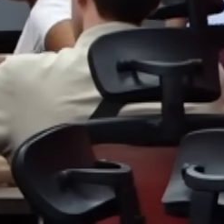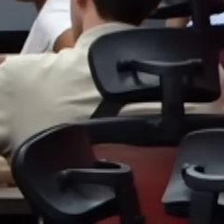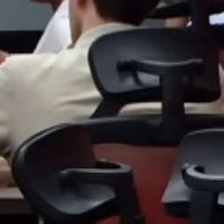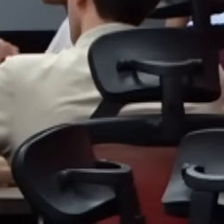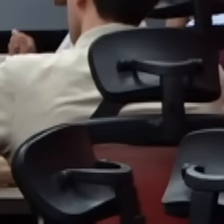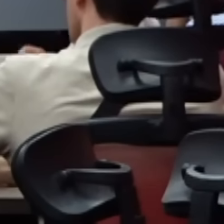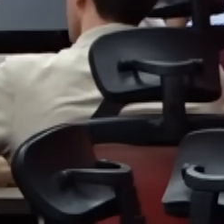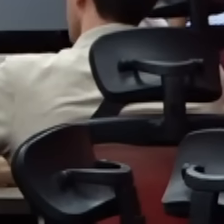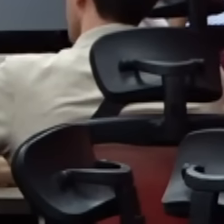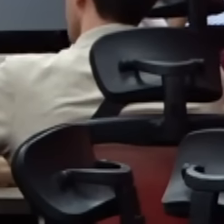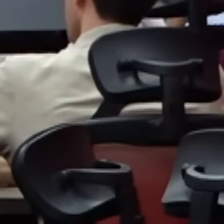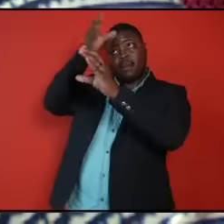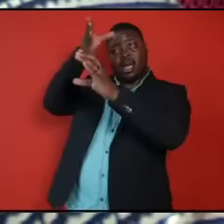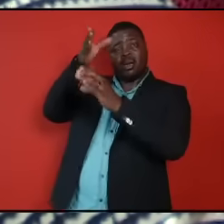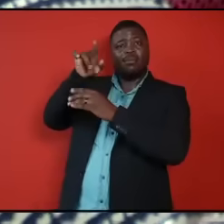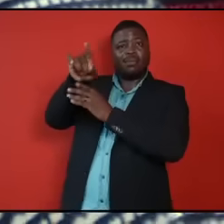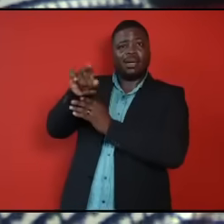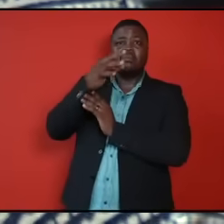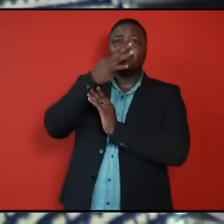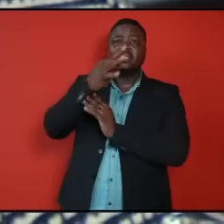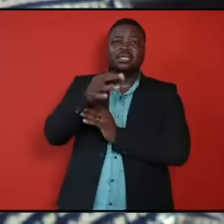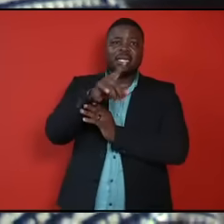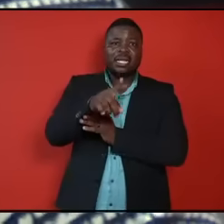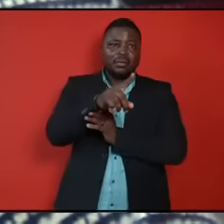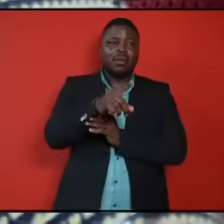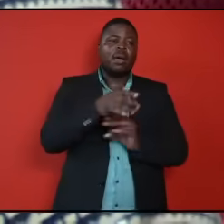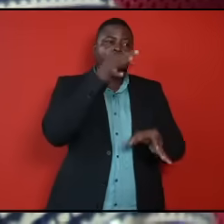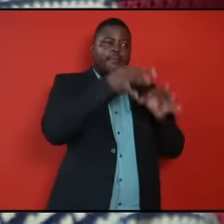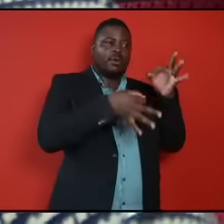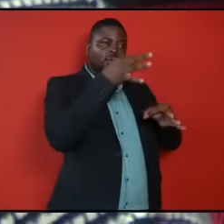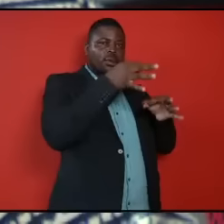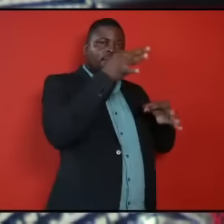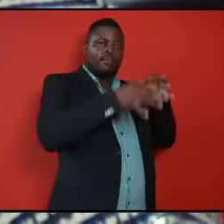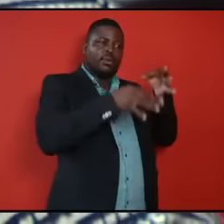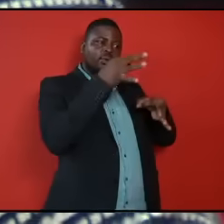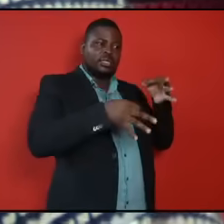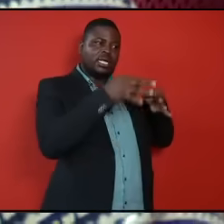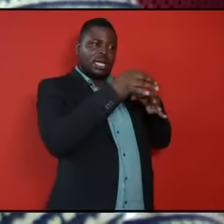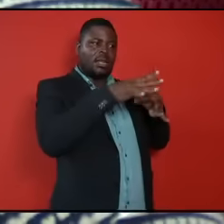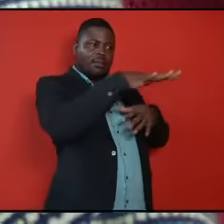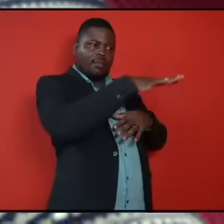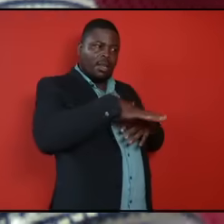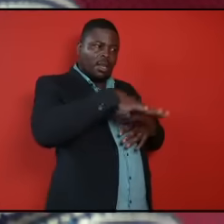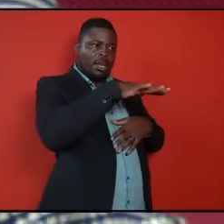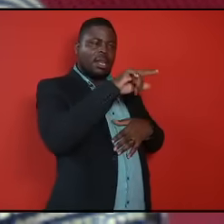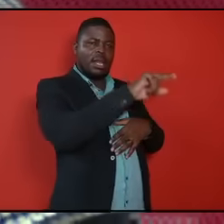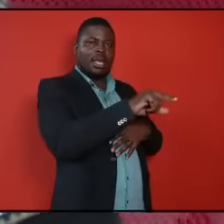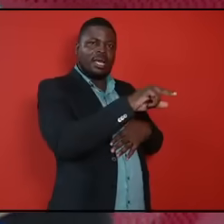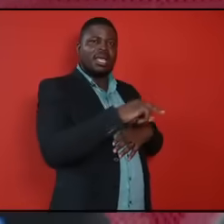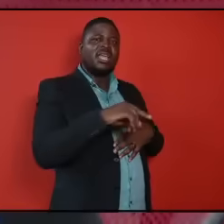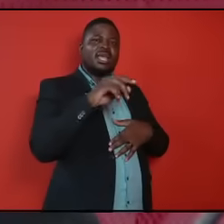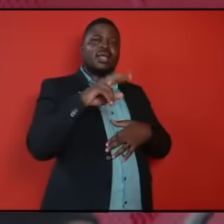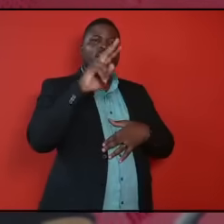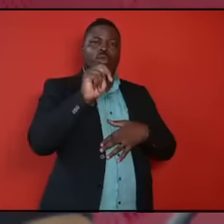political soil in the Northwest is very fertile. But there are also